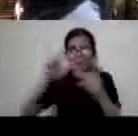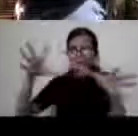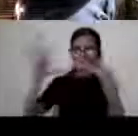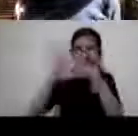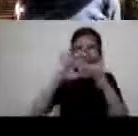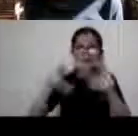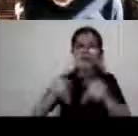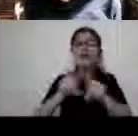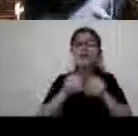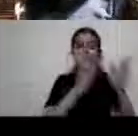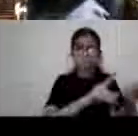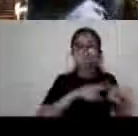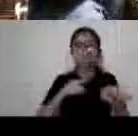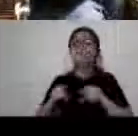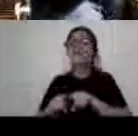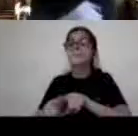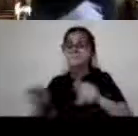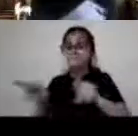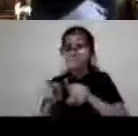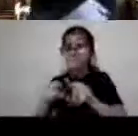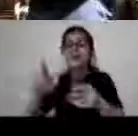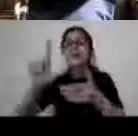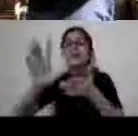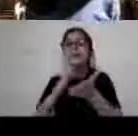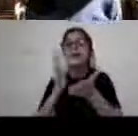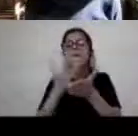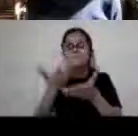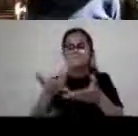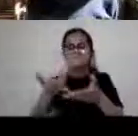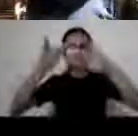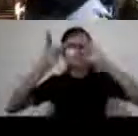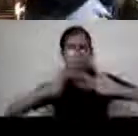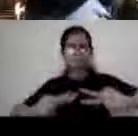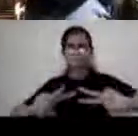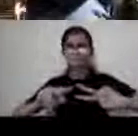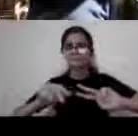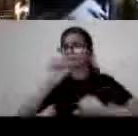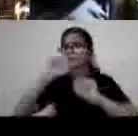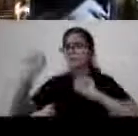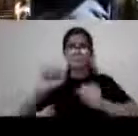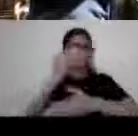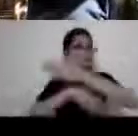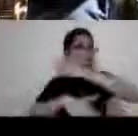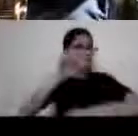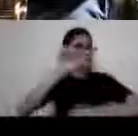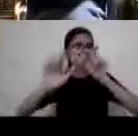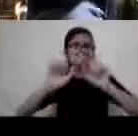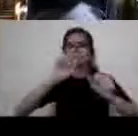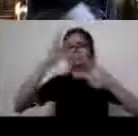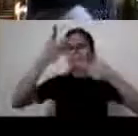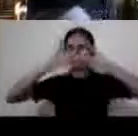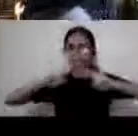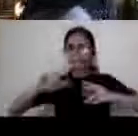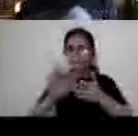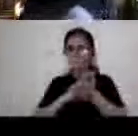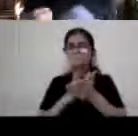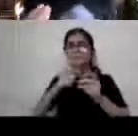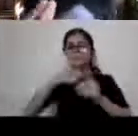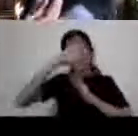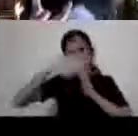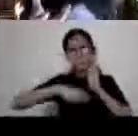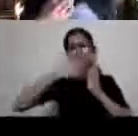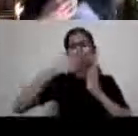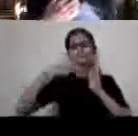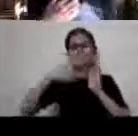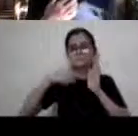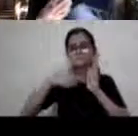time also enables library to open up to people with disabilities. And this project here